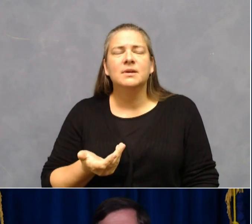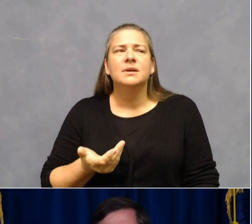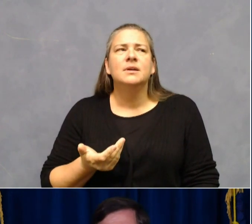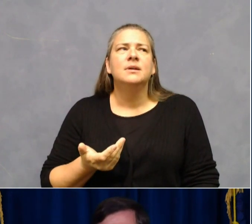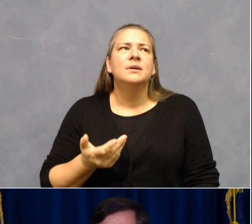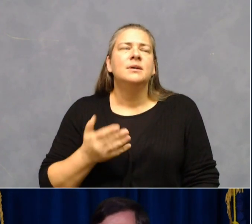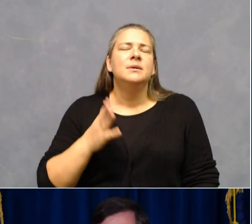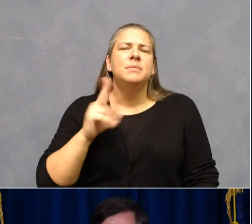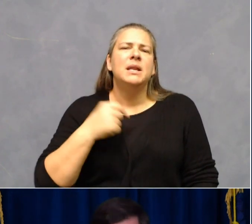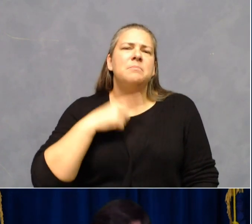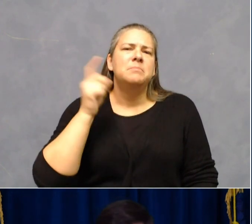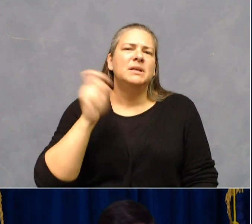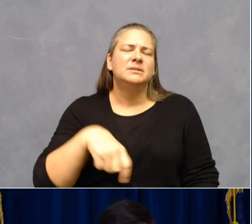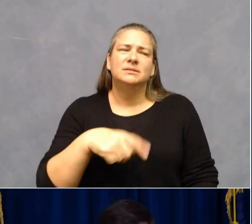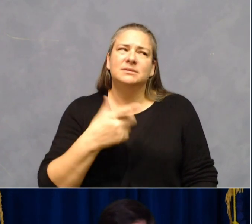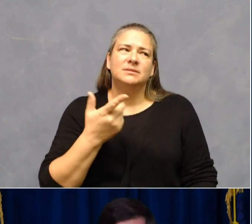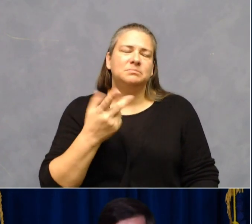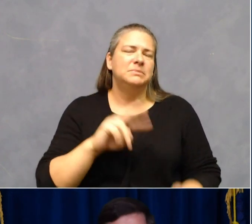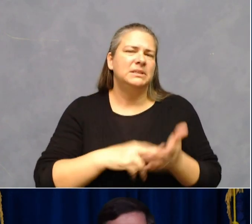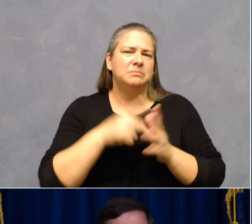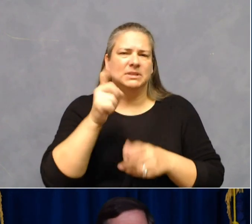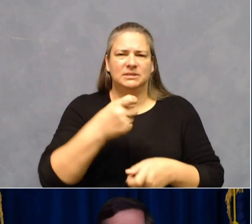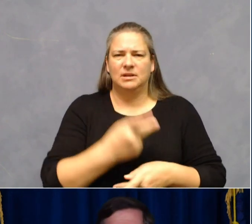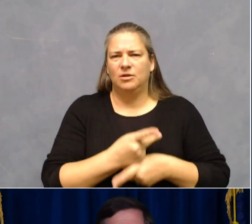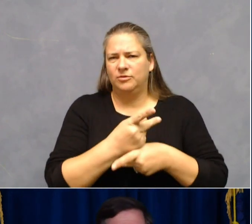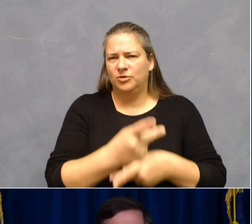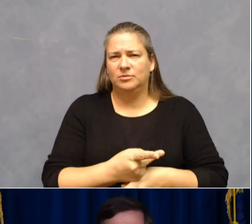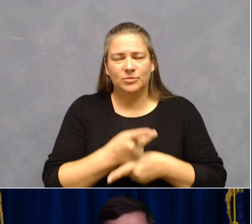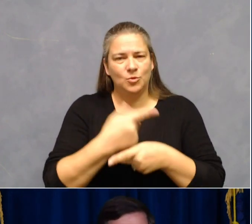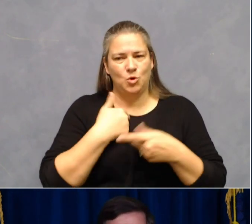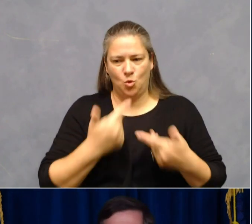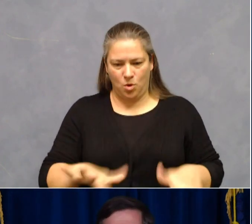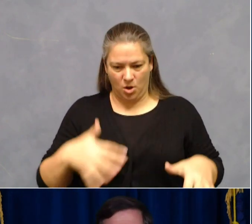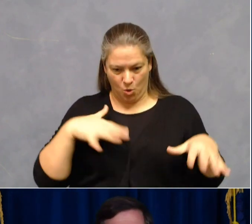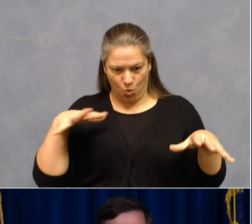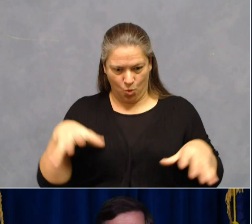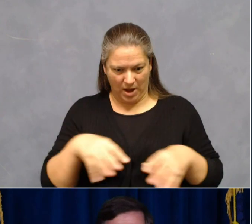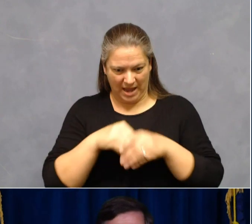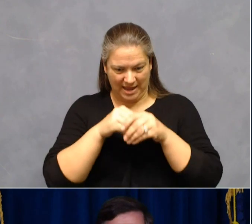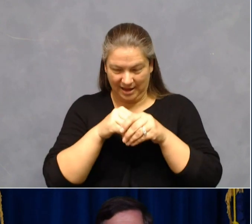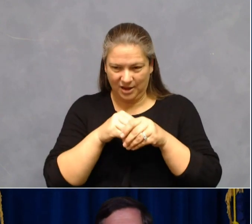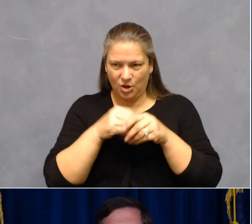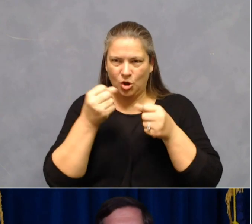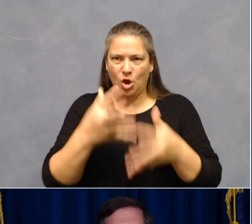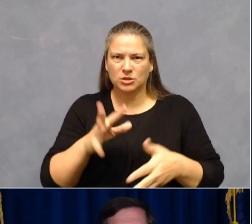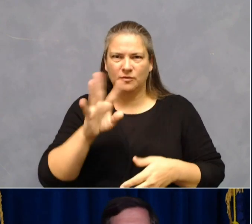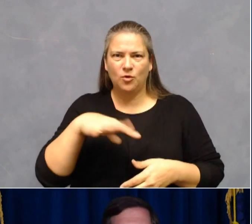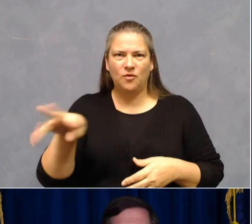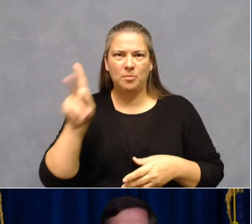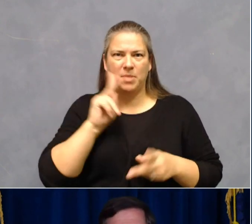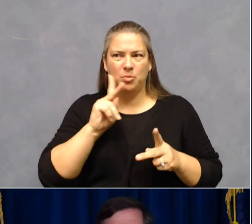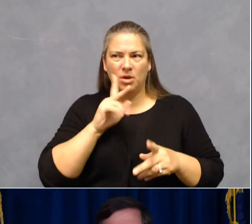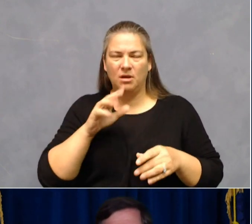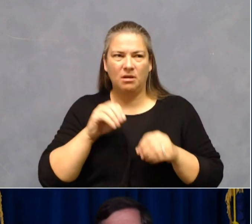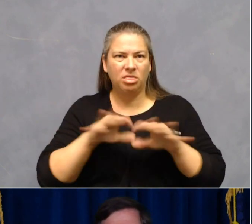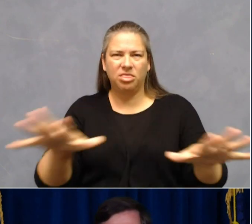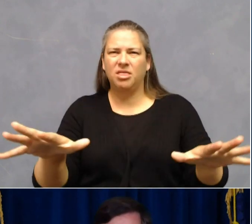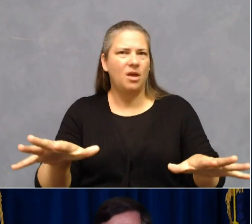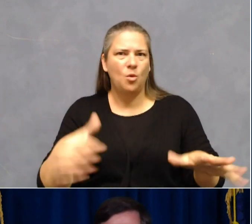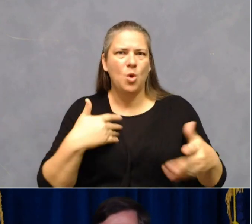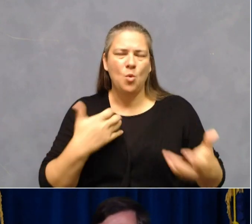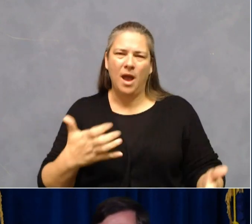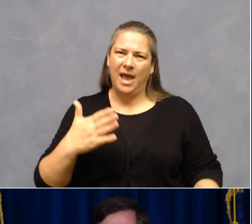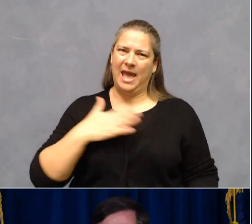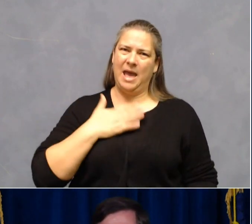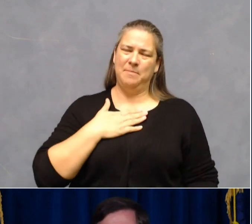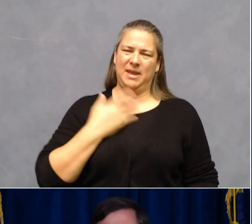more careful. Nobody wants their wedding day to result in 44 cases. I know that. We want it to be a happy day, so we've got to make